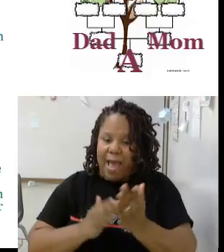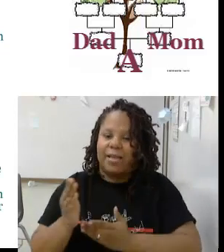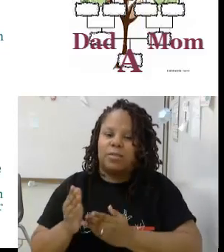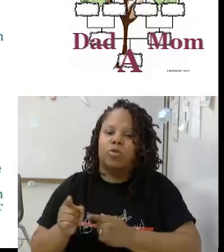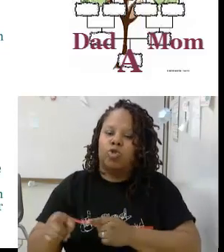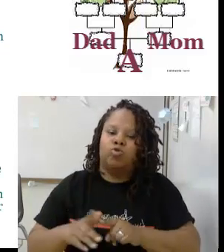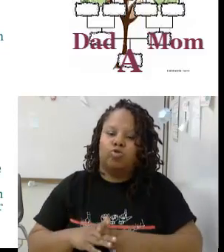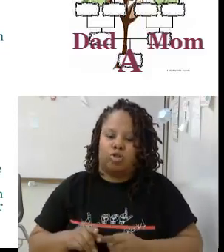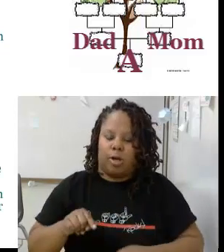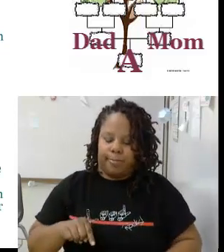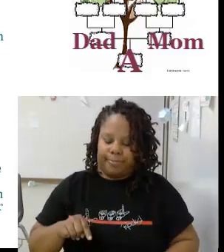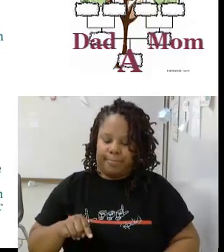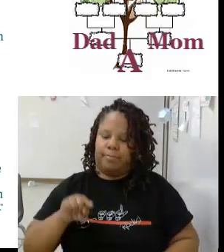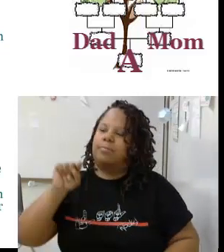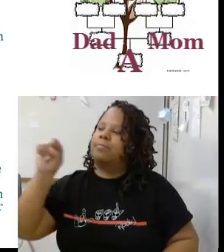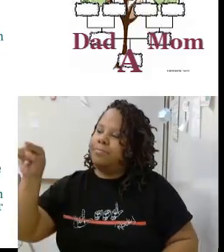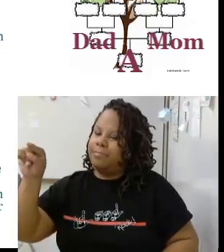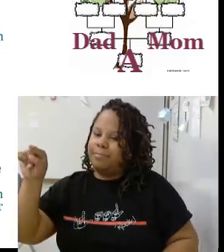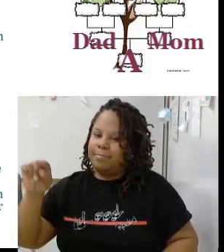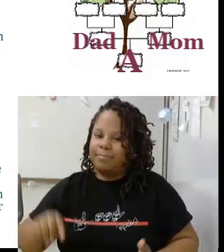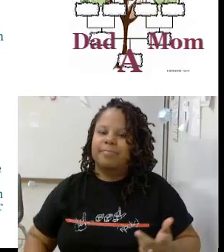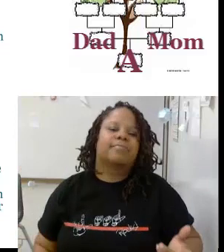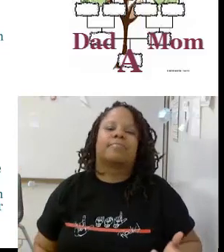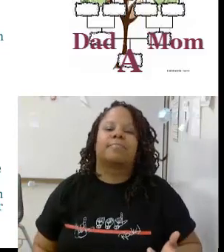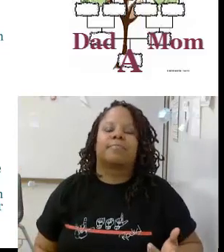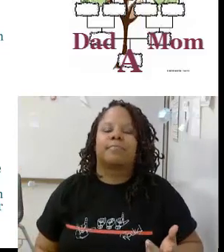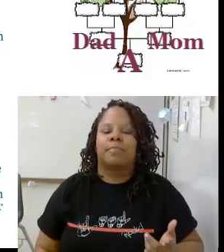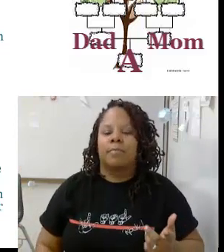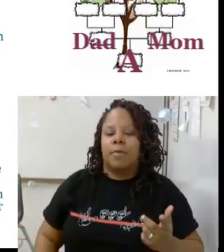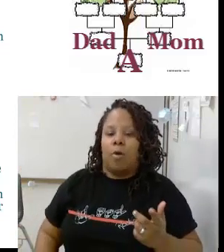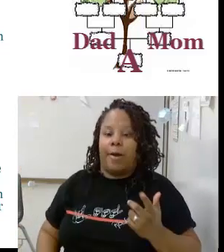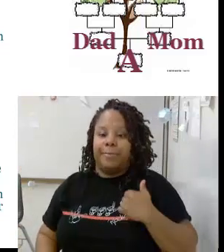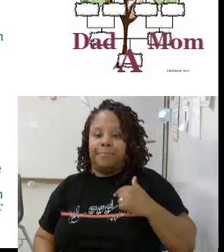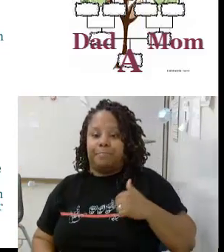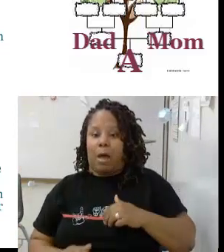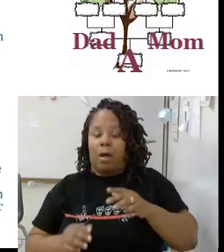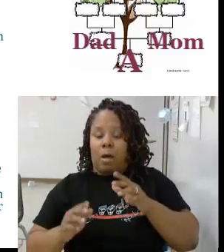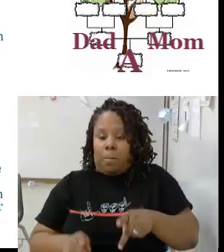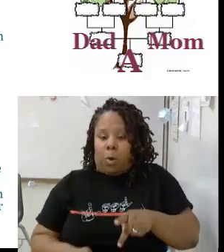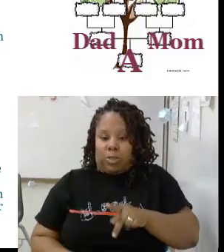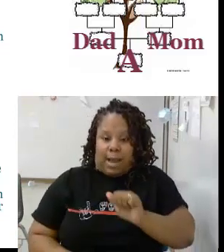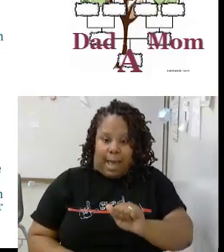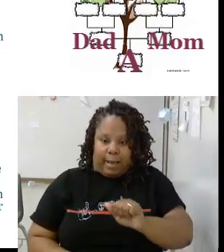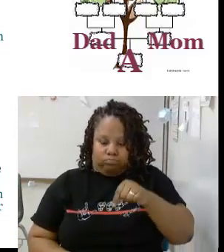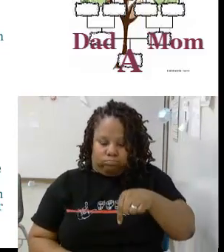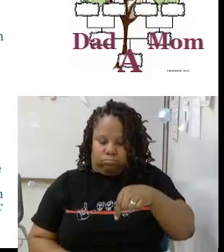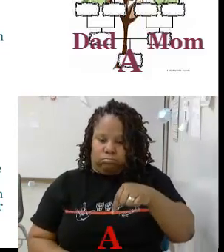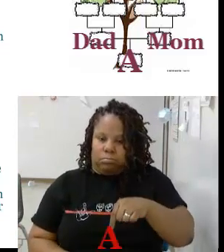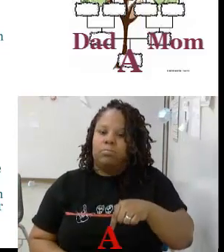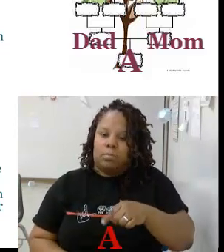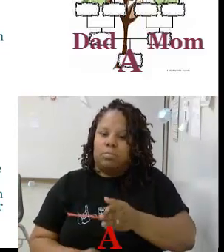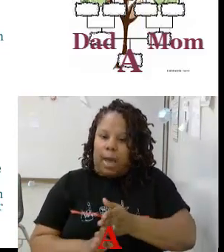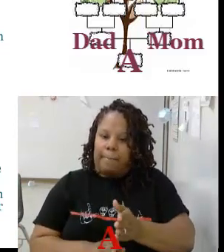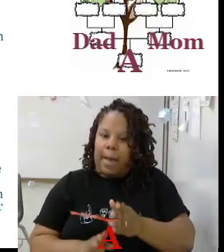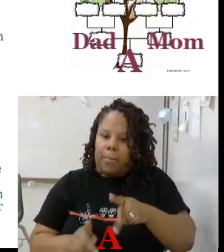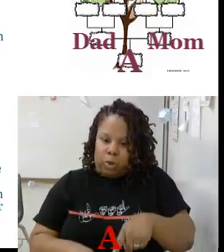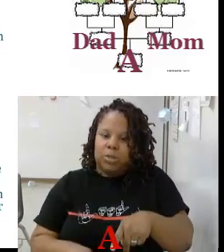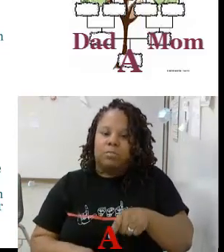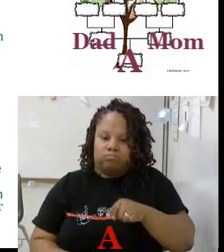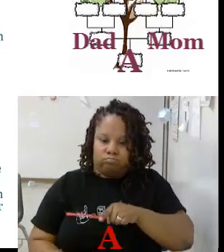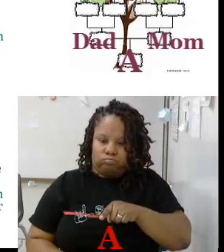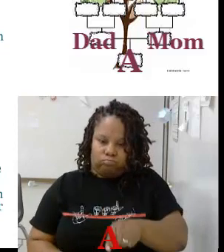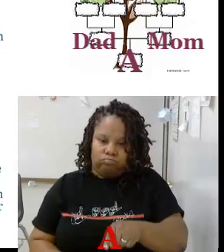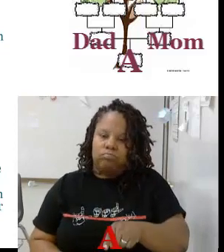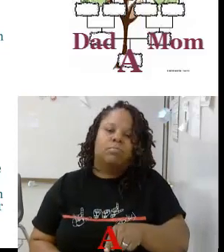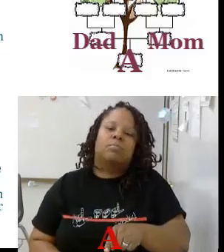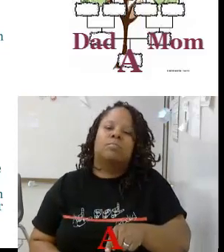bottom of your signing space. Not really far below, but just kind of at the mid-range for where you are. And when you move up and refer to their